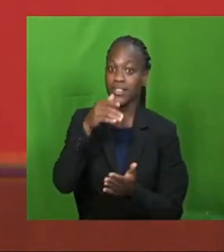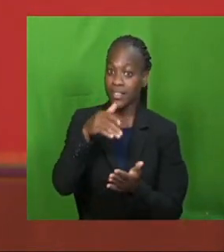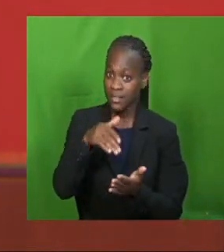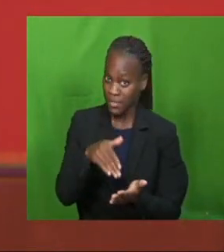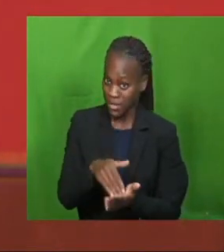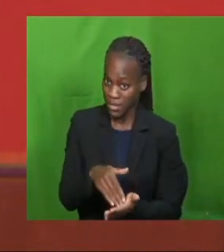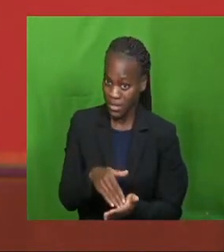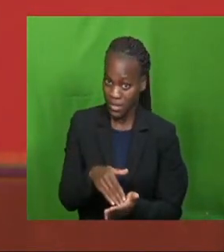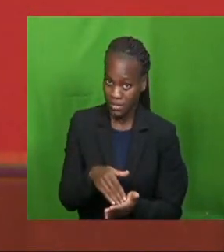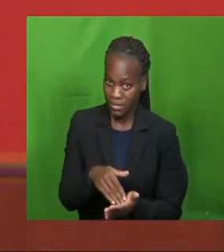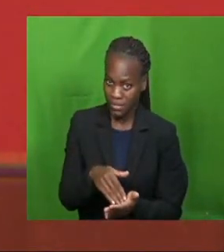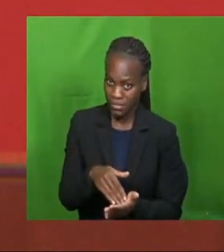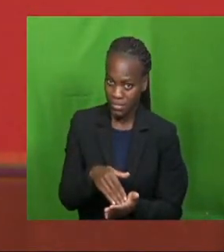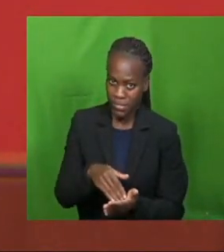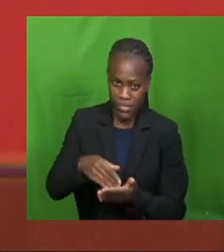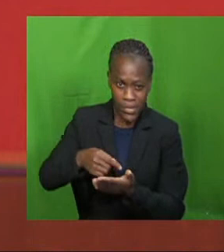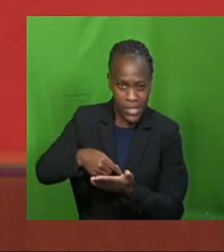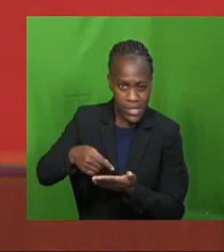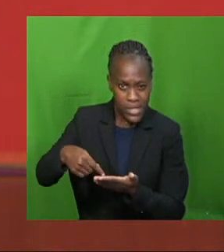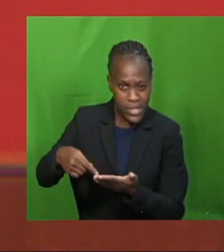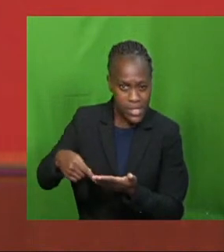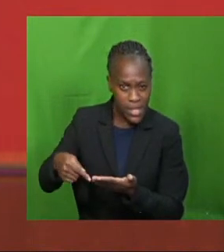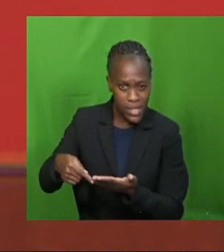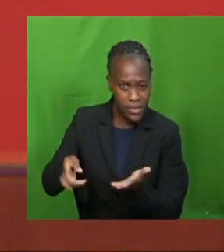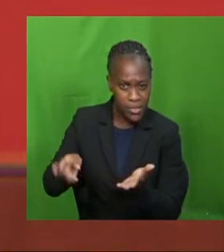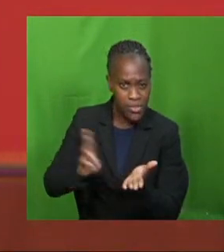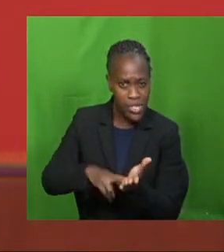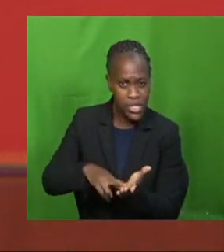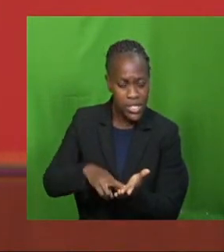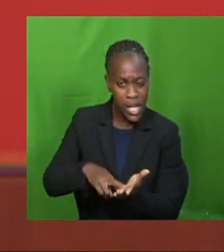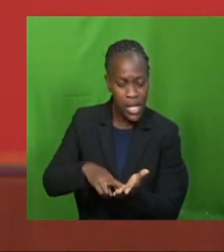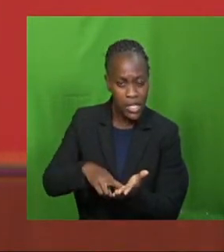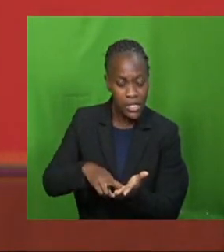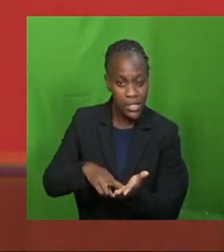But did they sign the attendance book?